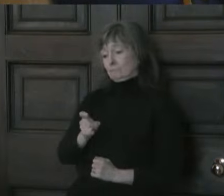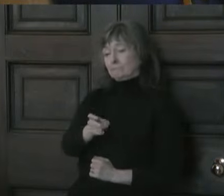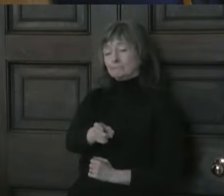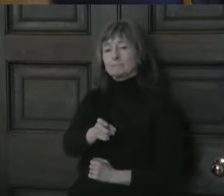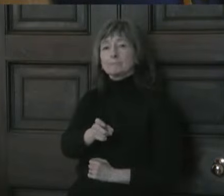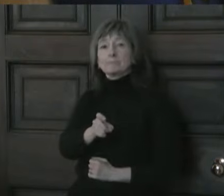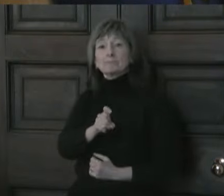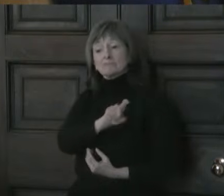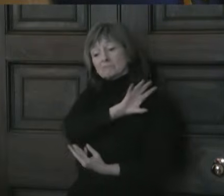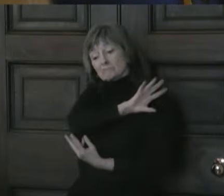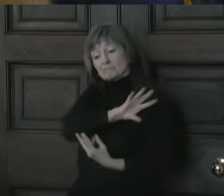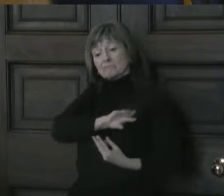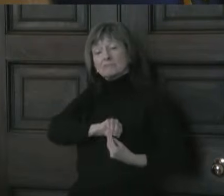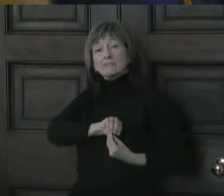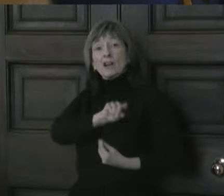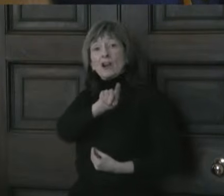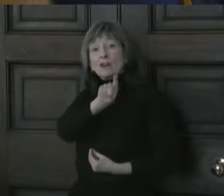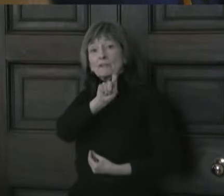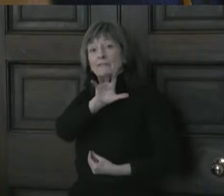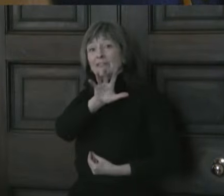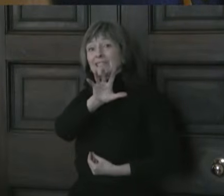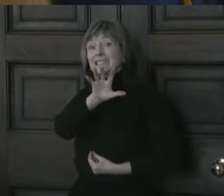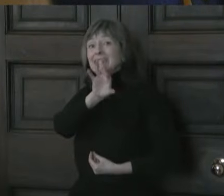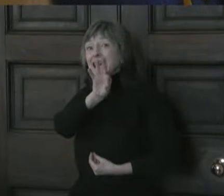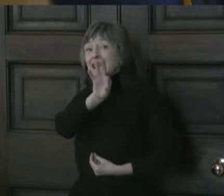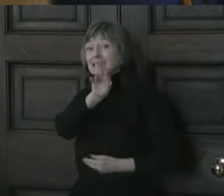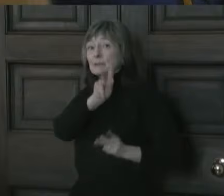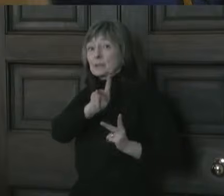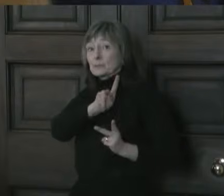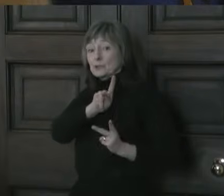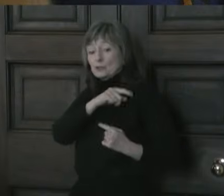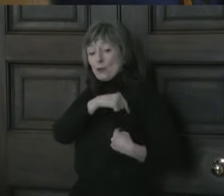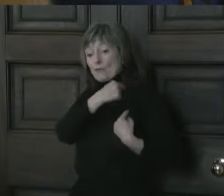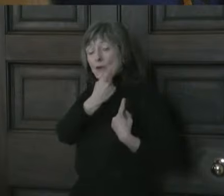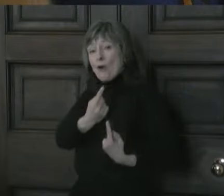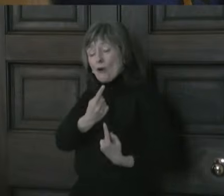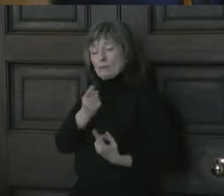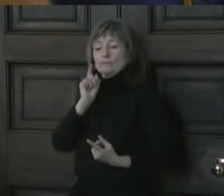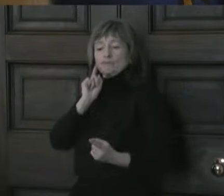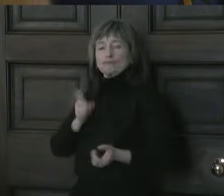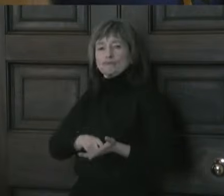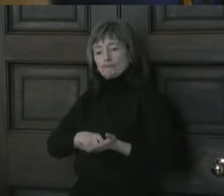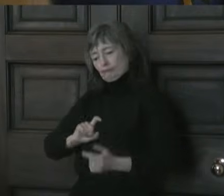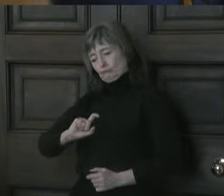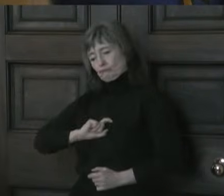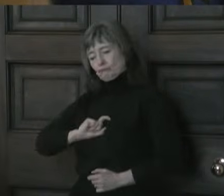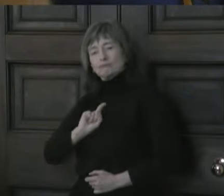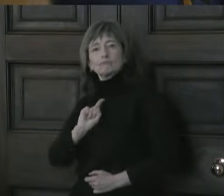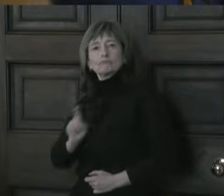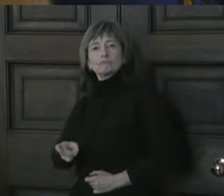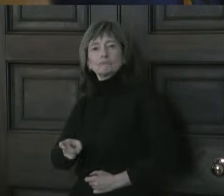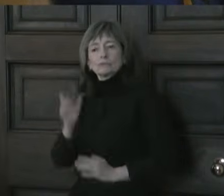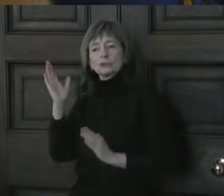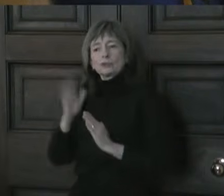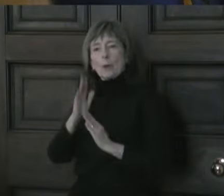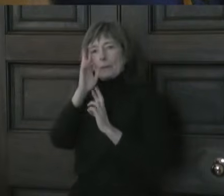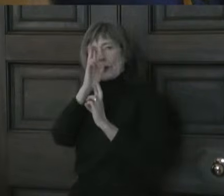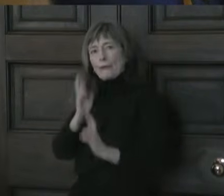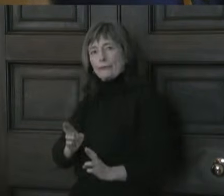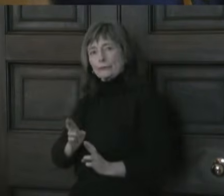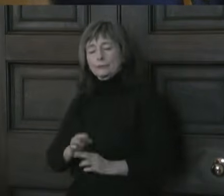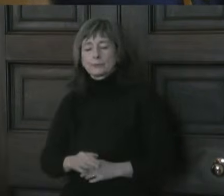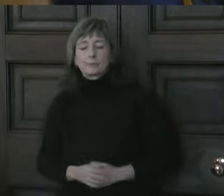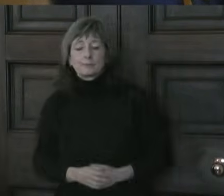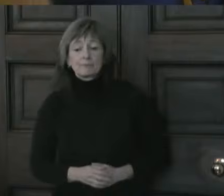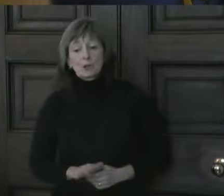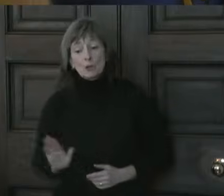of 159 people will have been recognized within our province's highest honor. You have